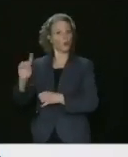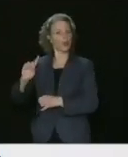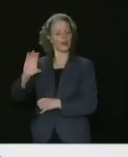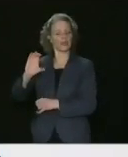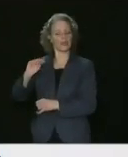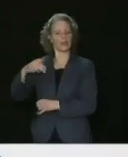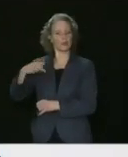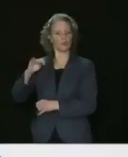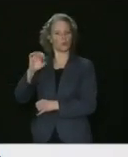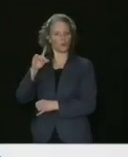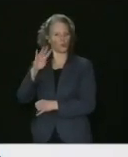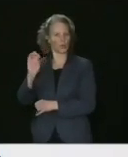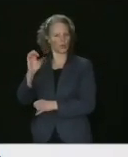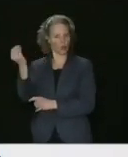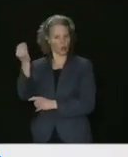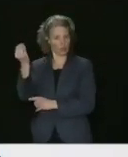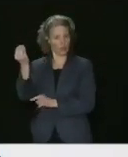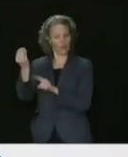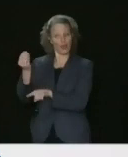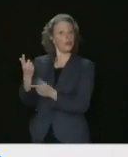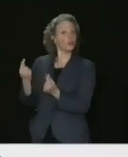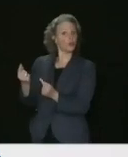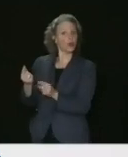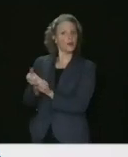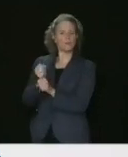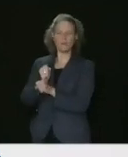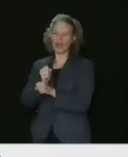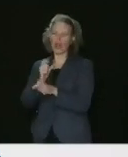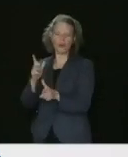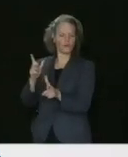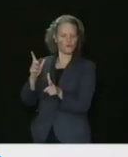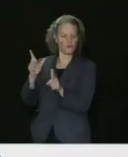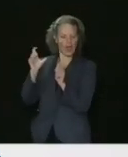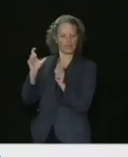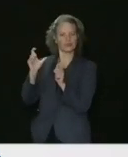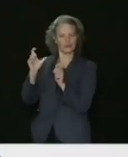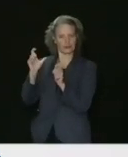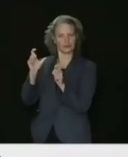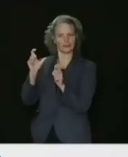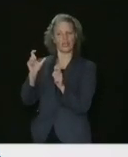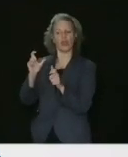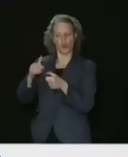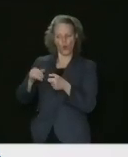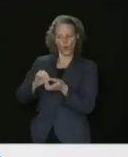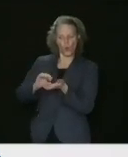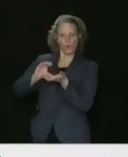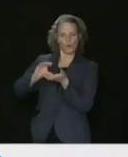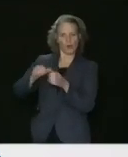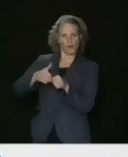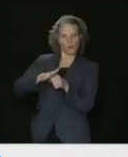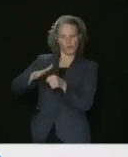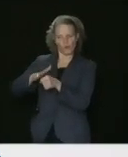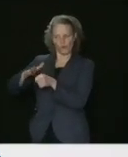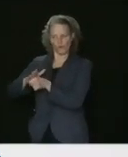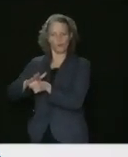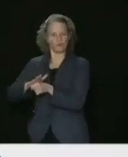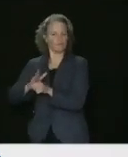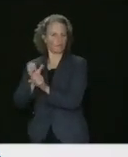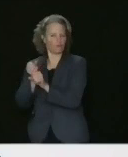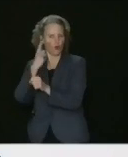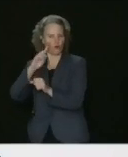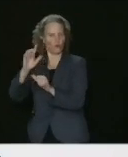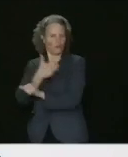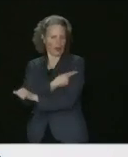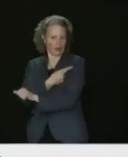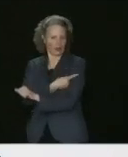Ontario, to create a high-speed fill and finish line. As you may know, fill